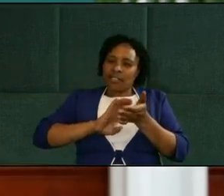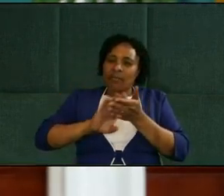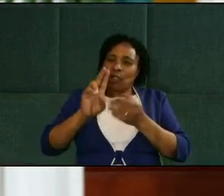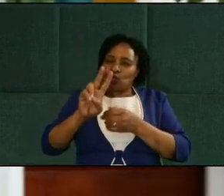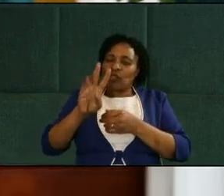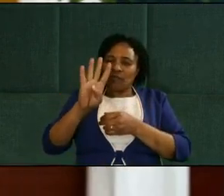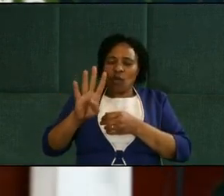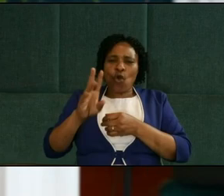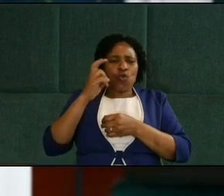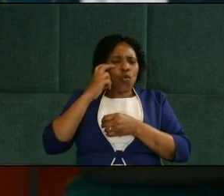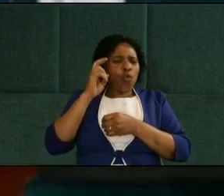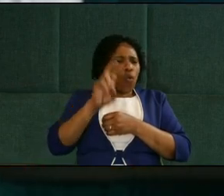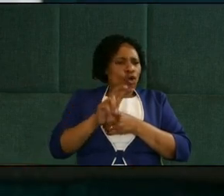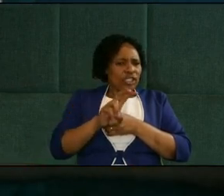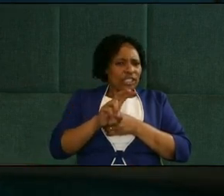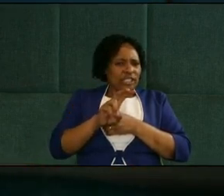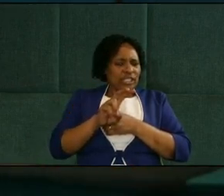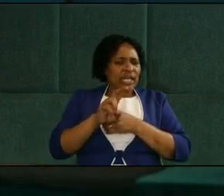watched while